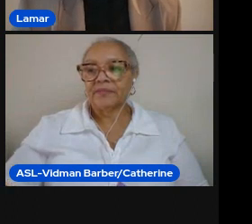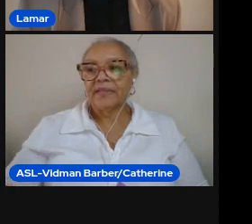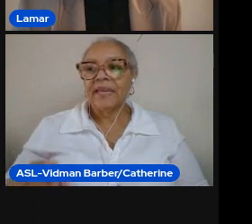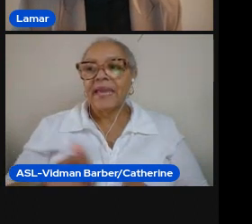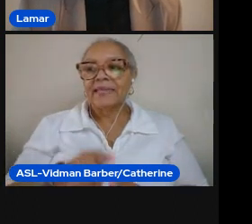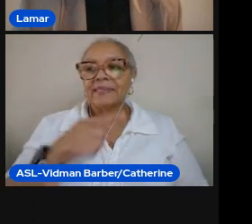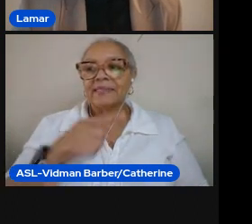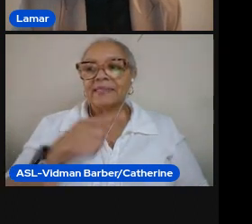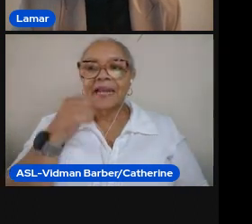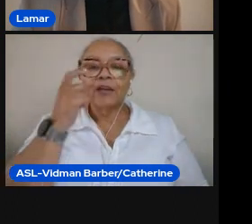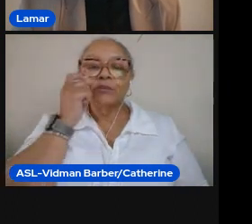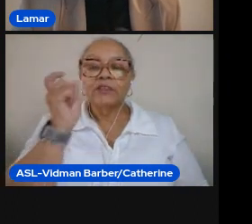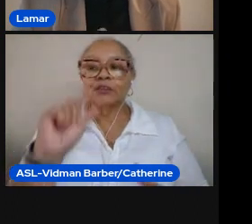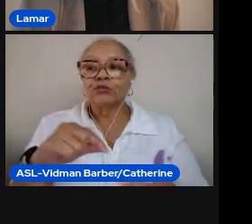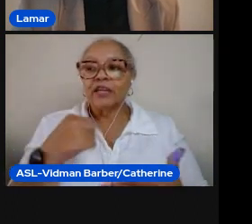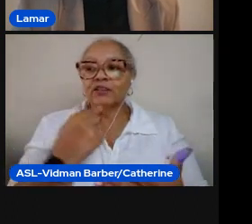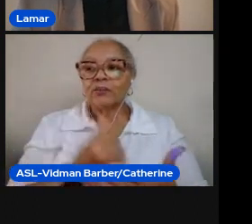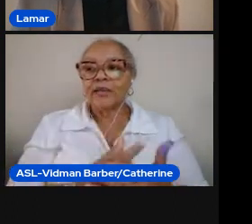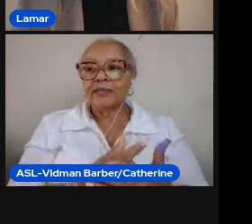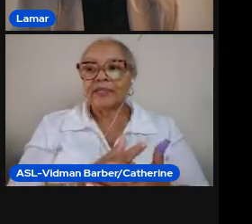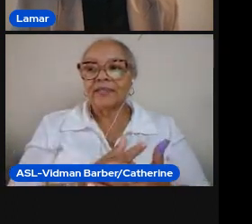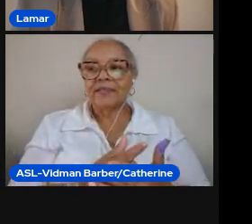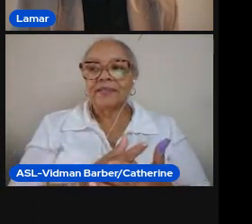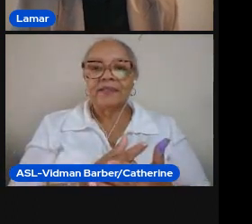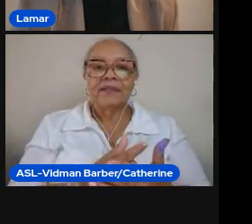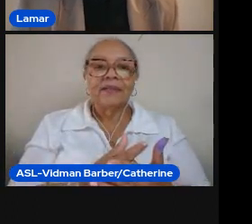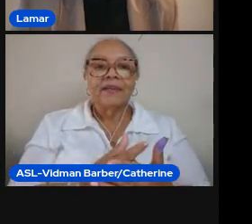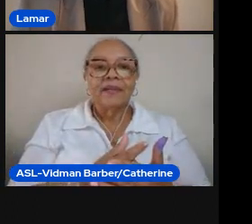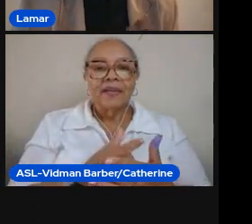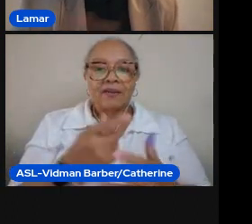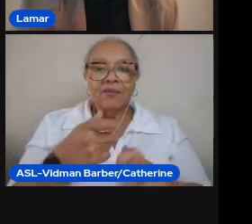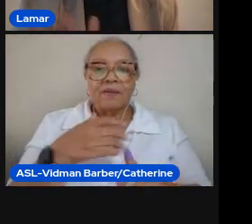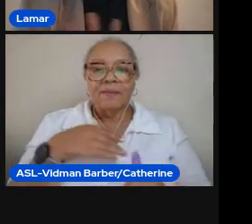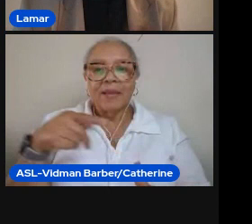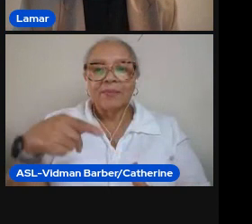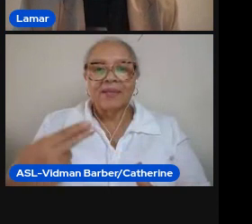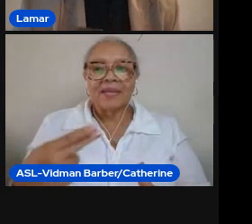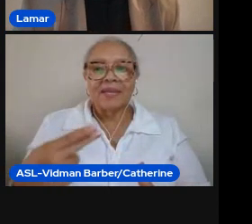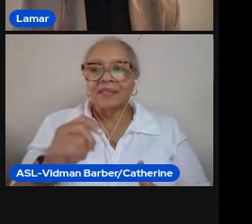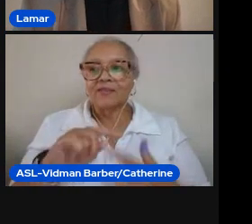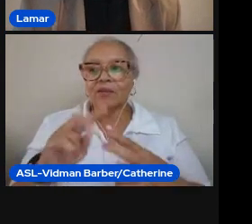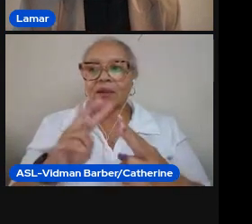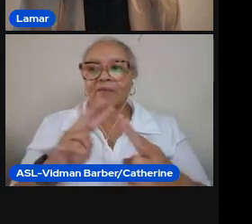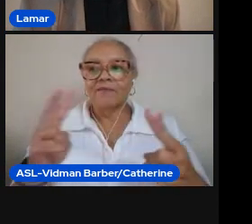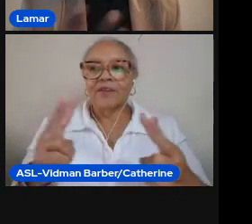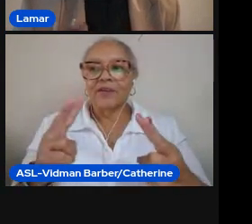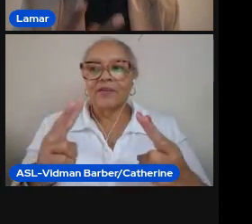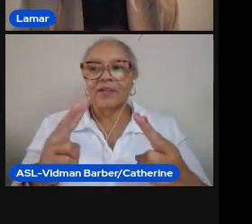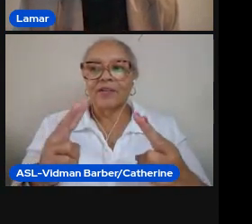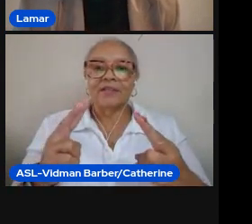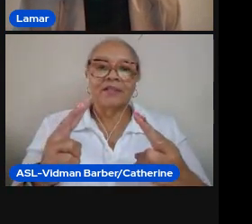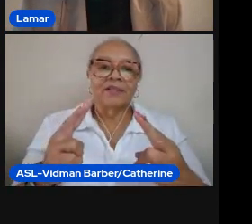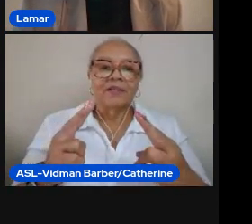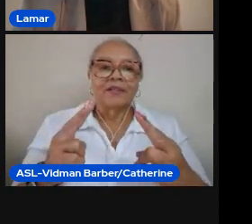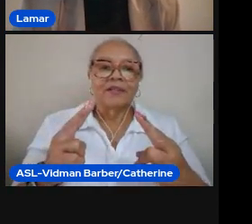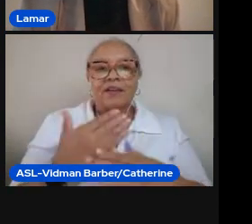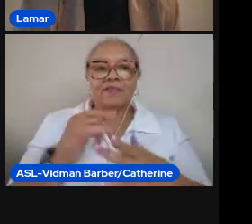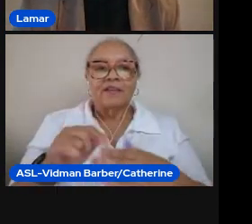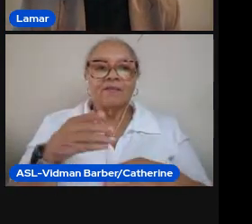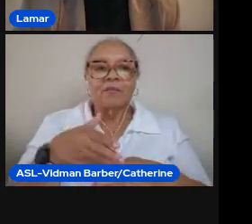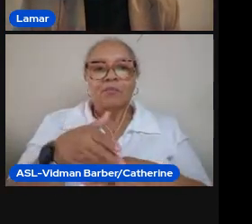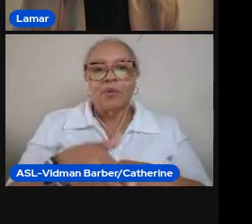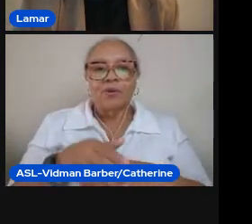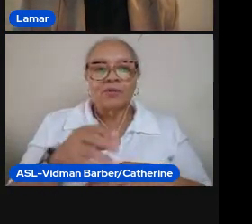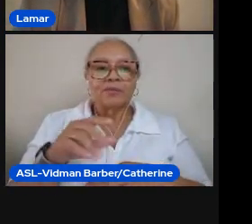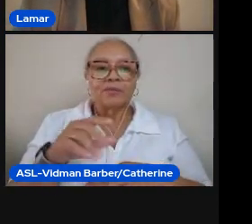recently graduated from Binghamton University with my PhD, so I'm very a fresh postdoctoral fellow, I would